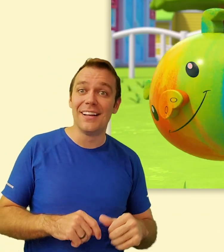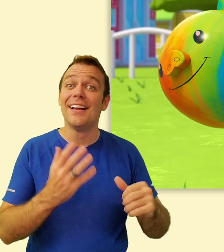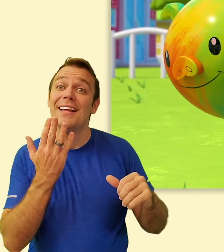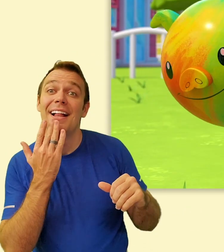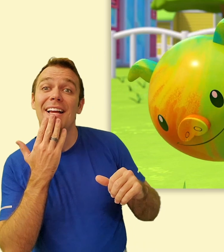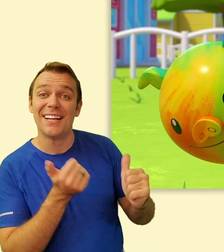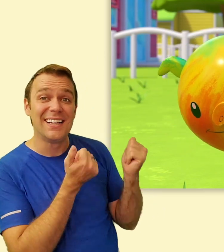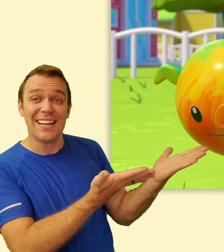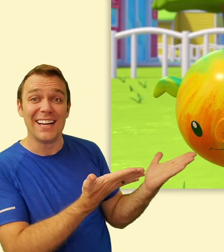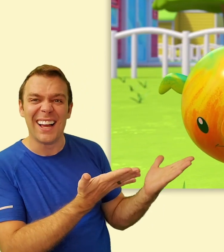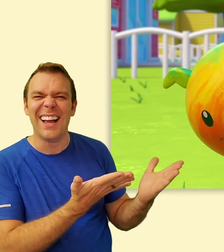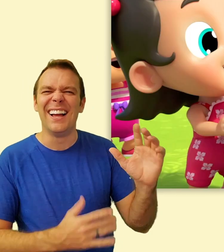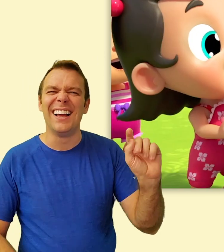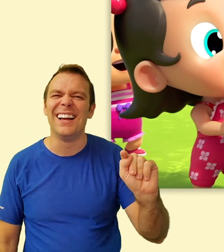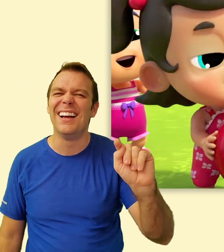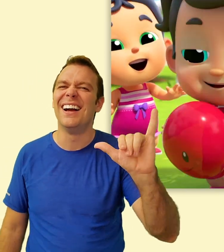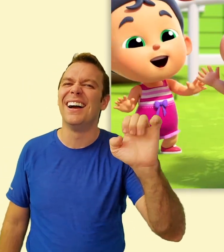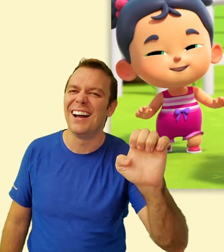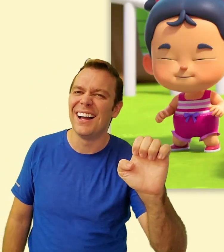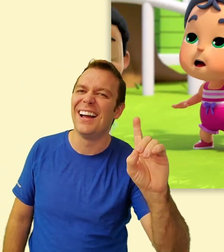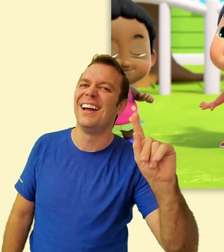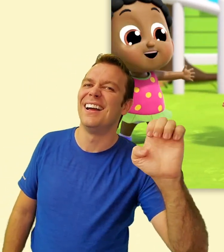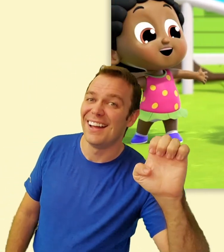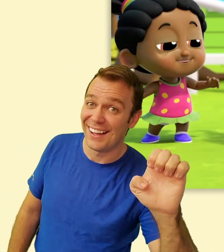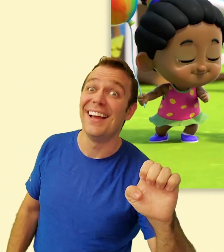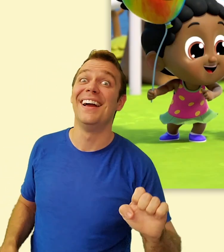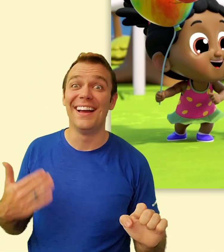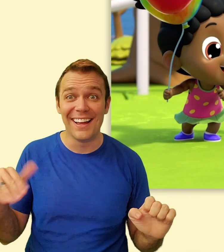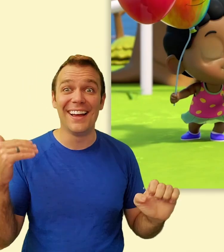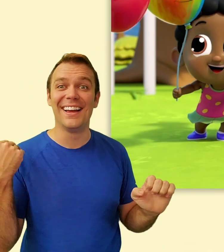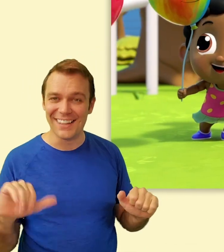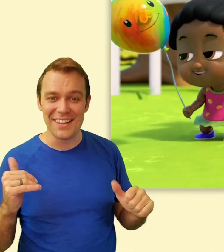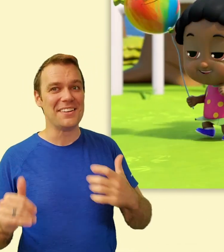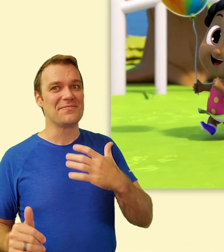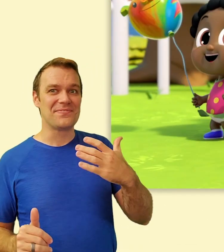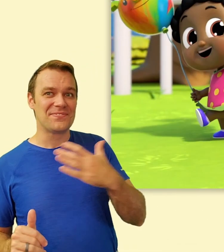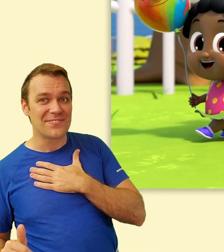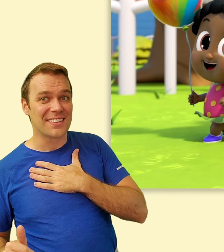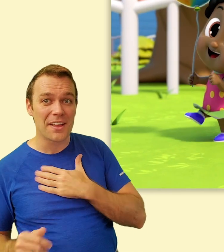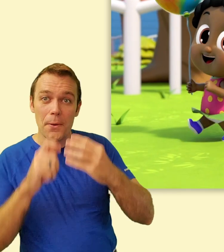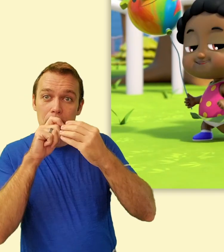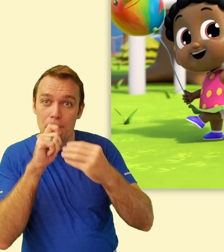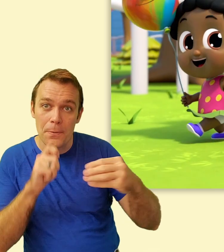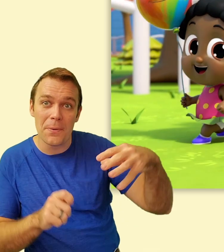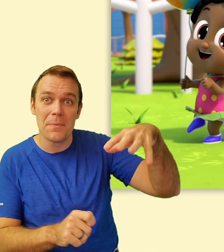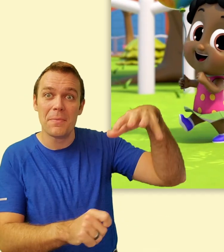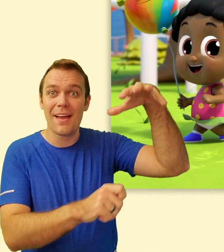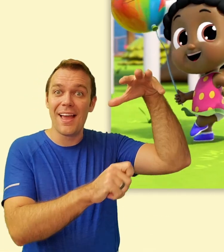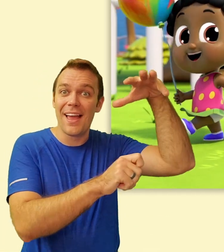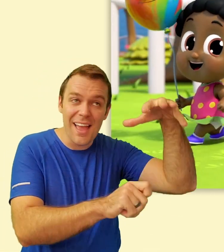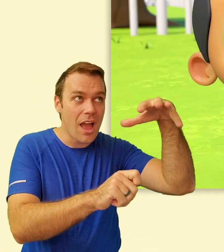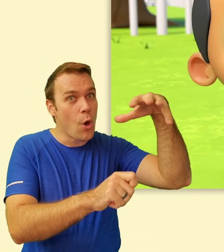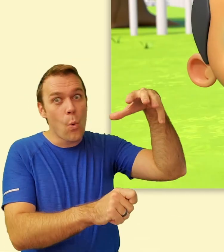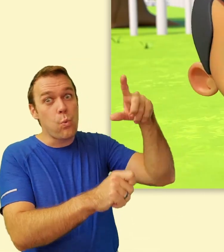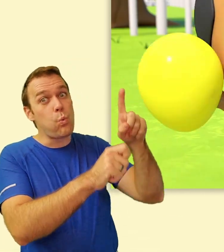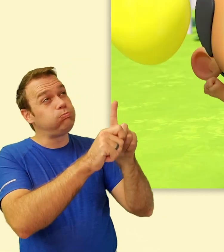What color is this? Tie-dye. Indeed, tie-dye. My balloon is